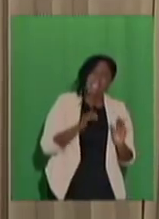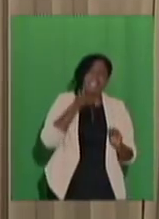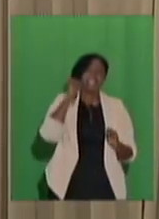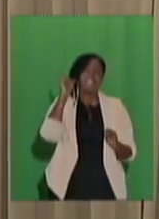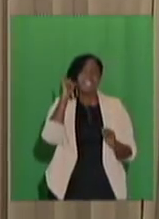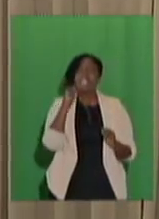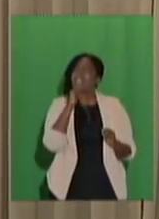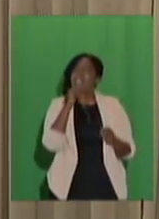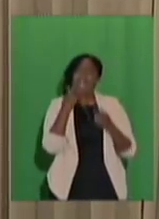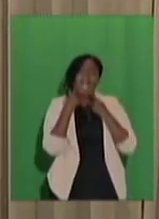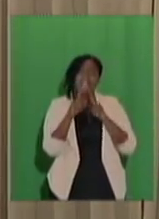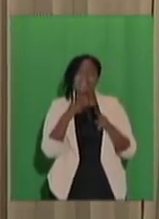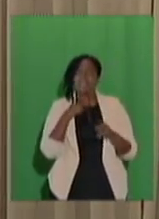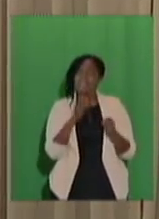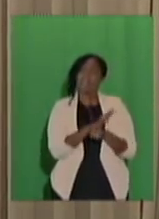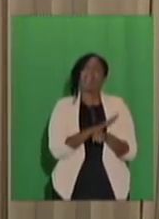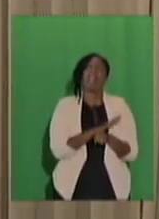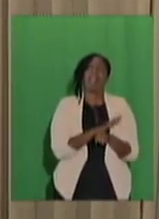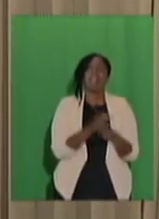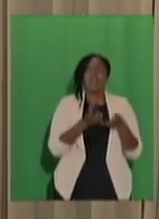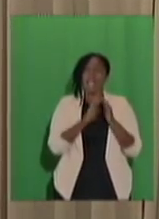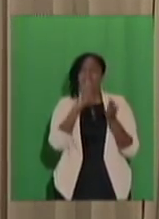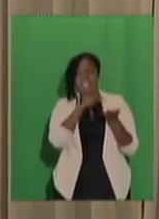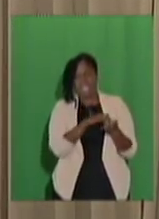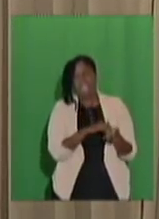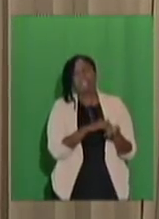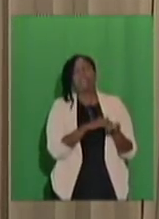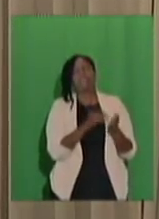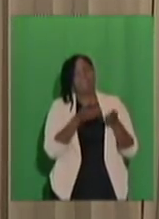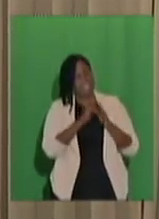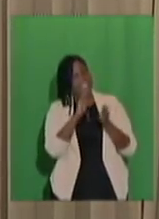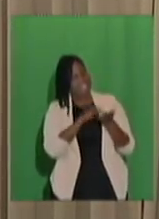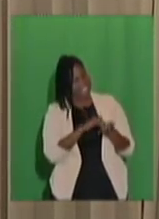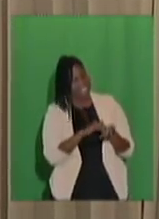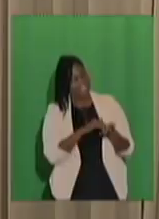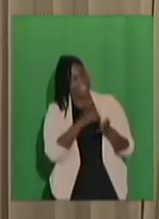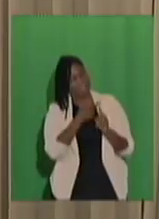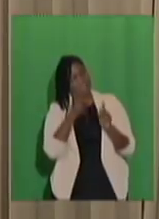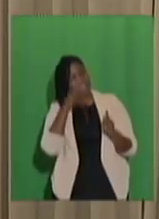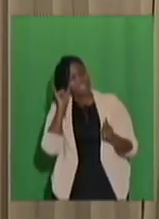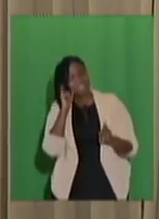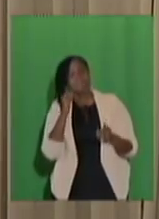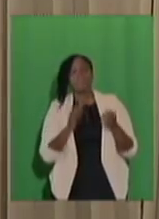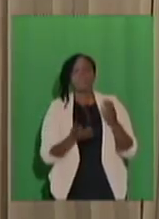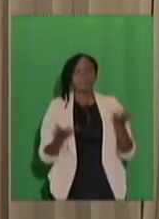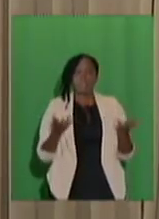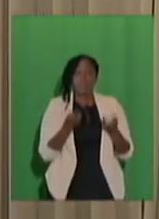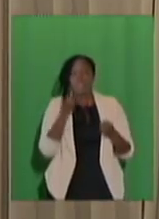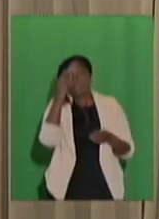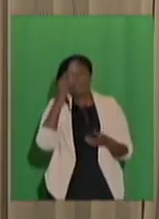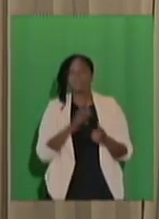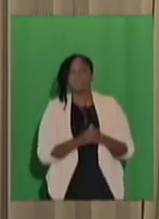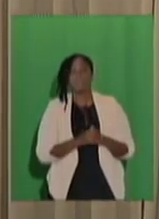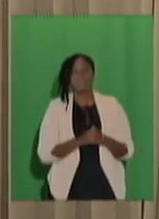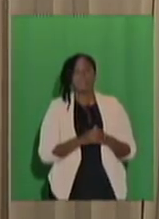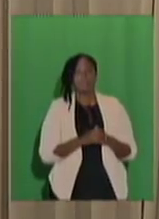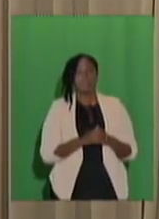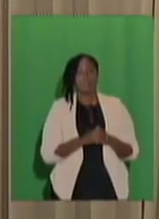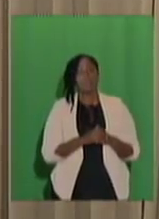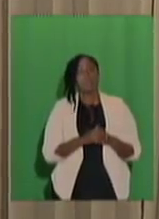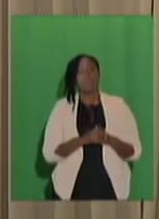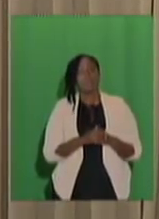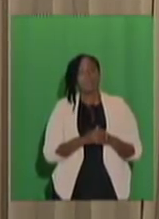here I go again. I wanted to find out that if someone goes into the Couva hospital, for